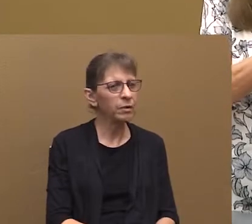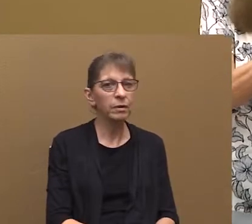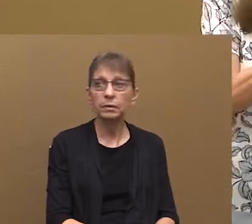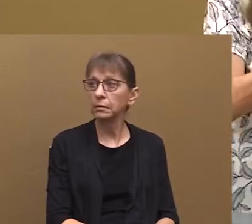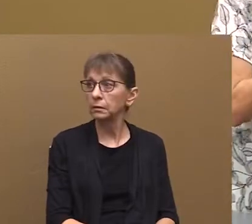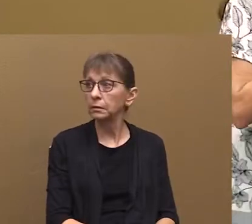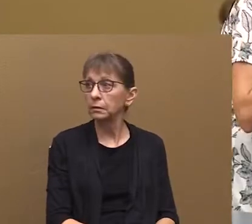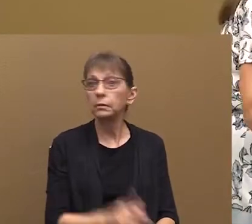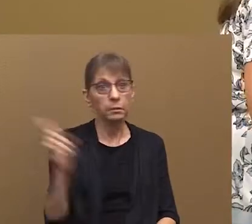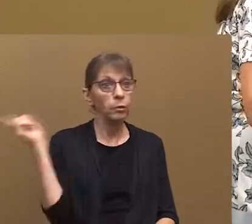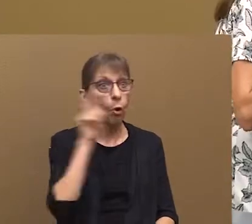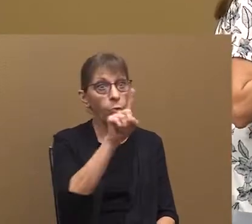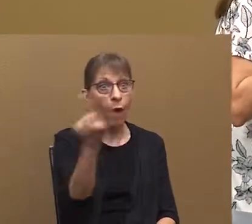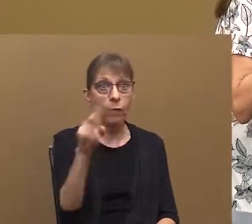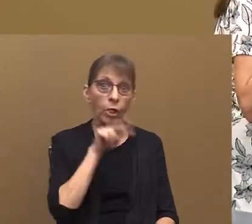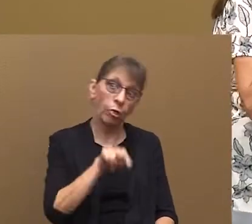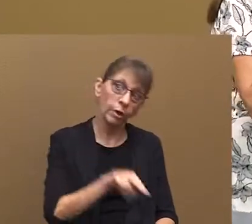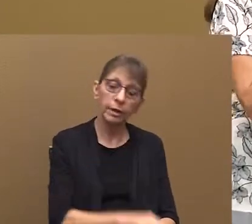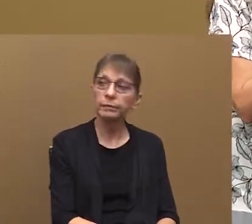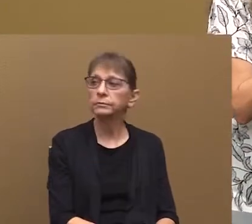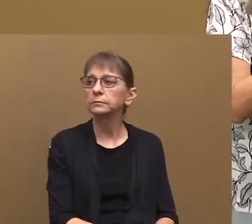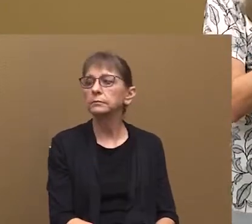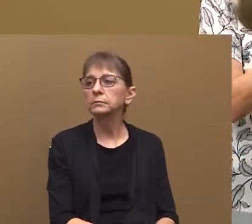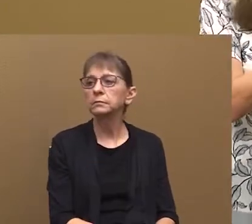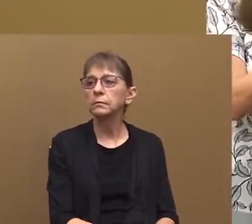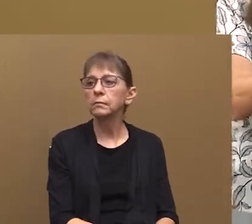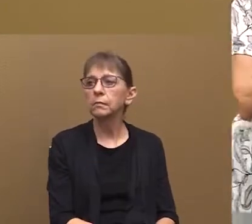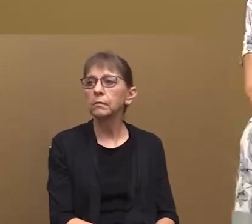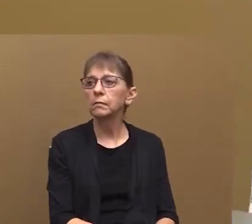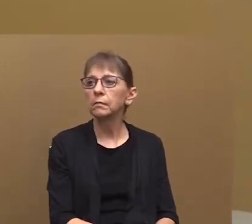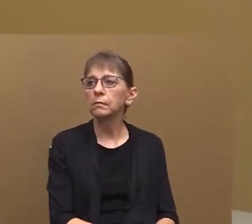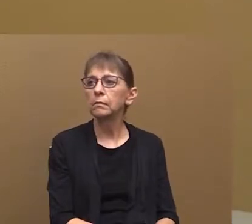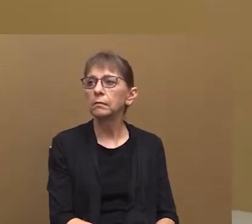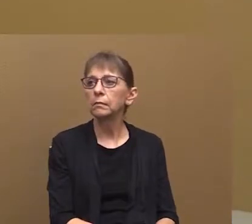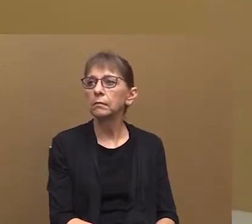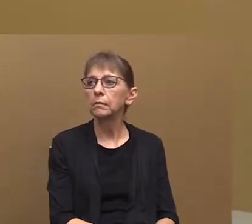yellow. Would you like to step around and take a look at this?